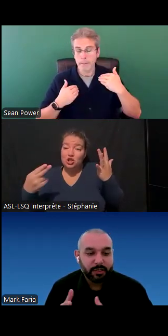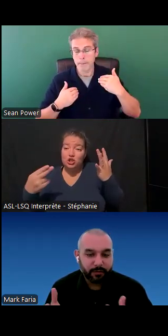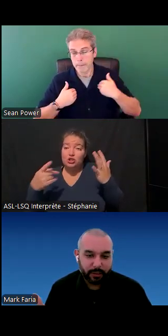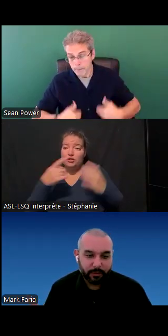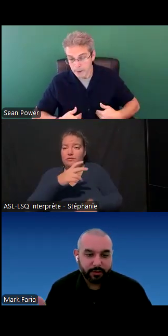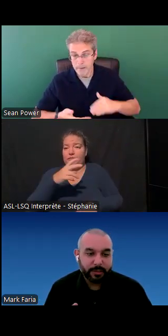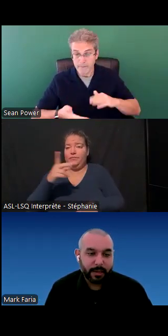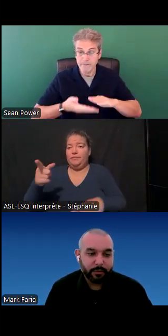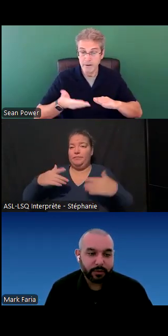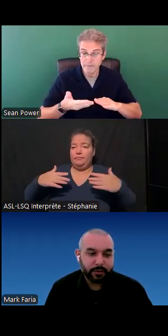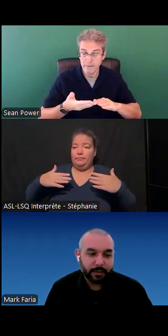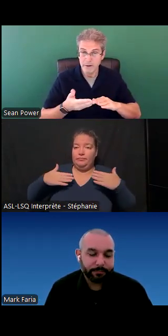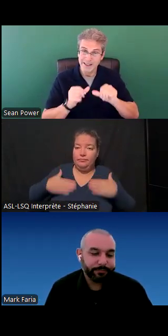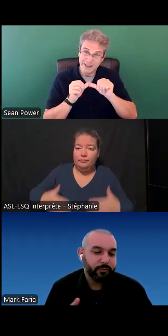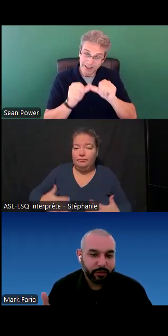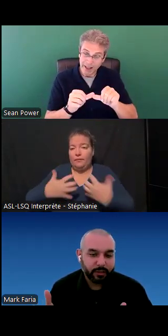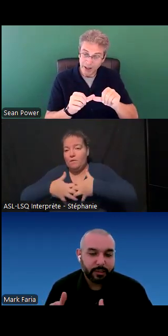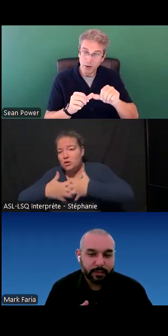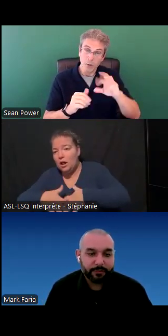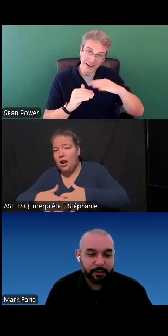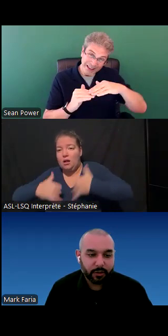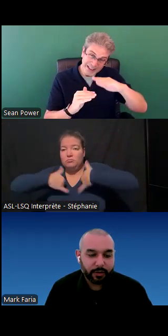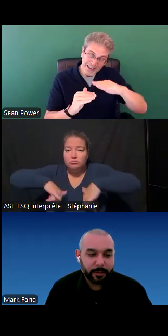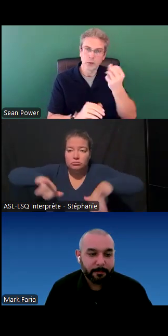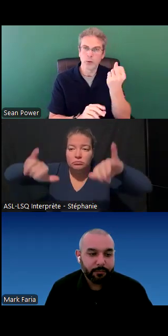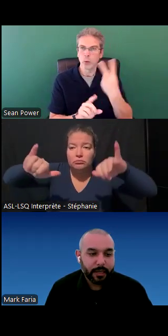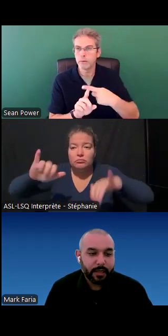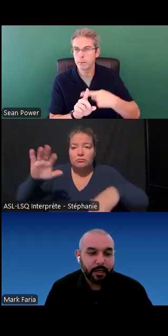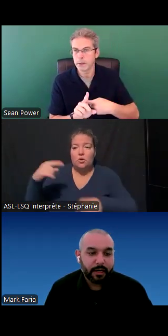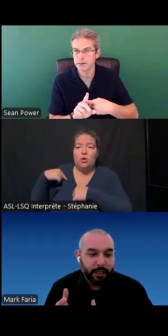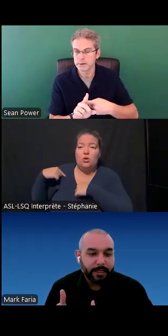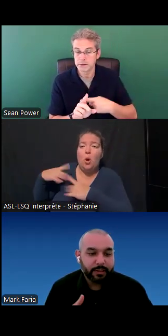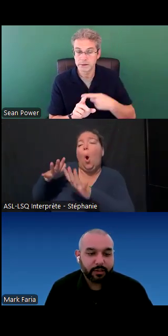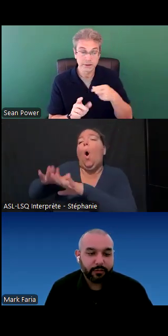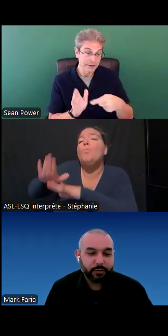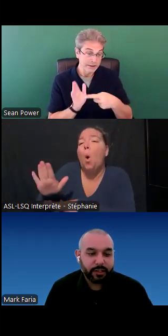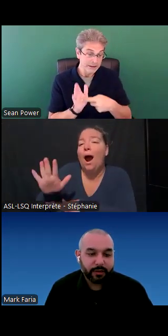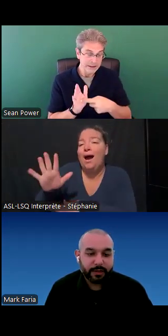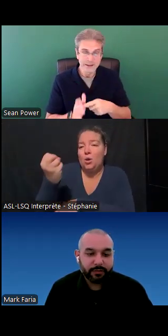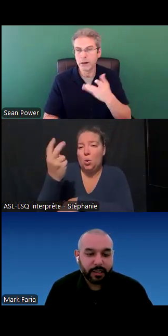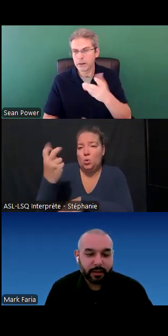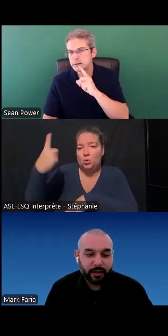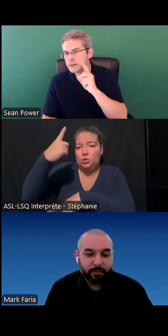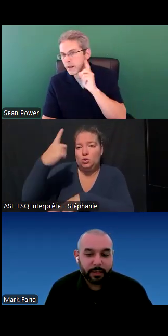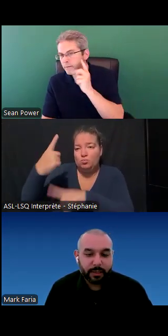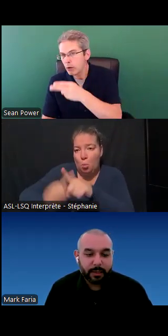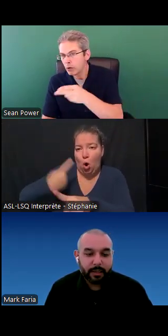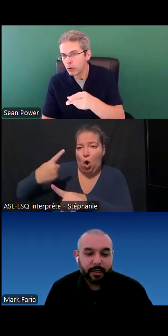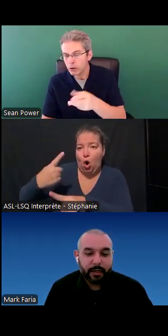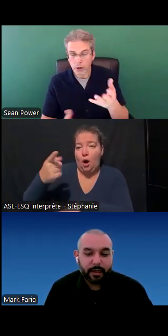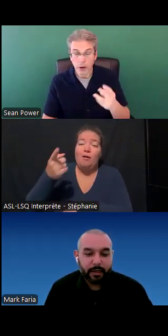So specifically, here are some examples. Obviously, deafness and hard of hearing, blindness if you're receiving life-sustaining